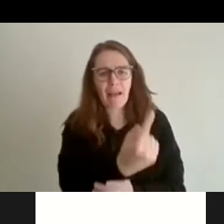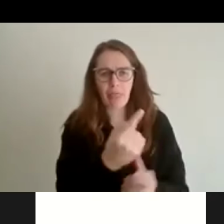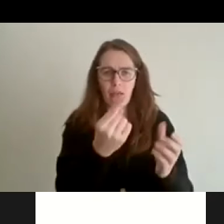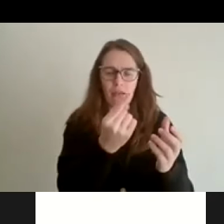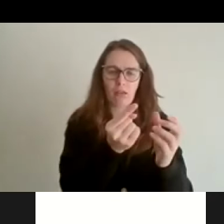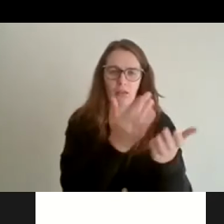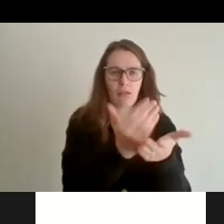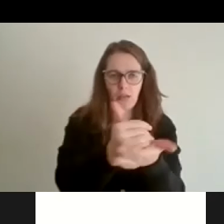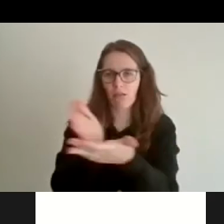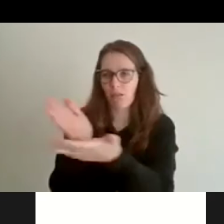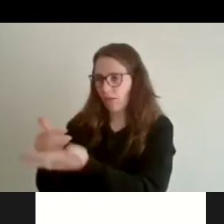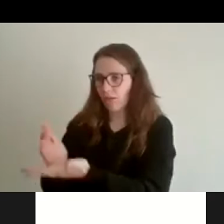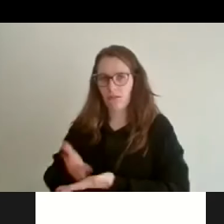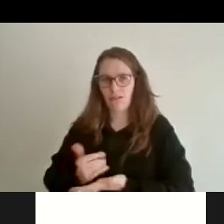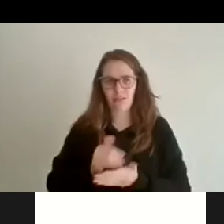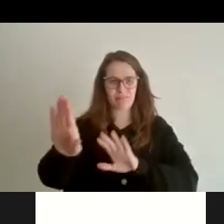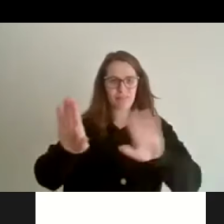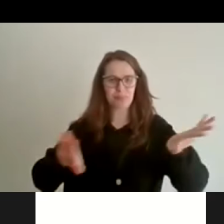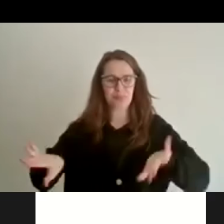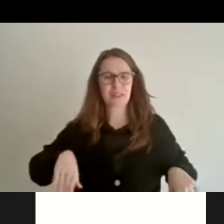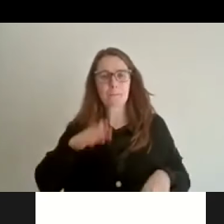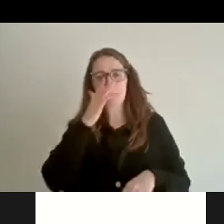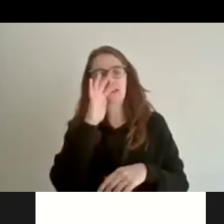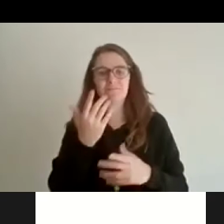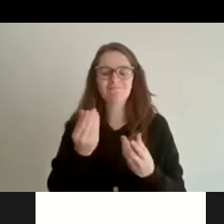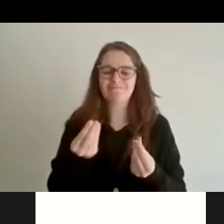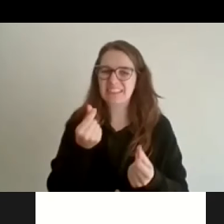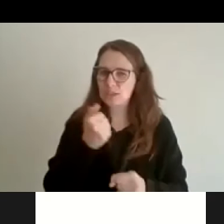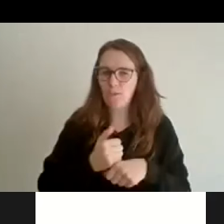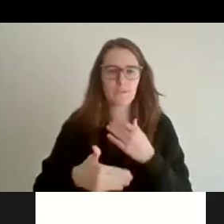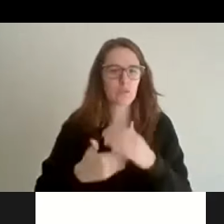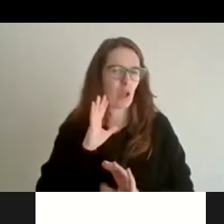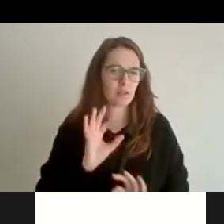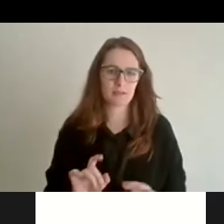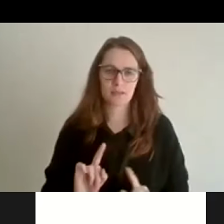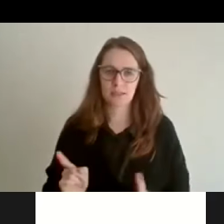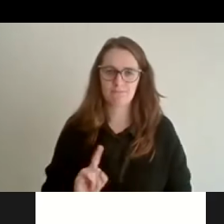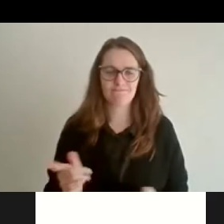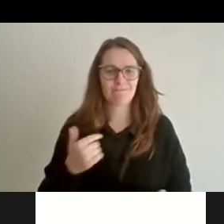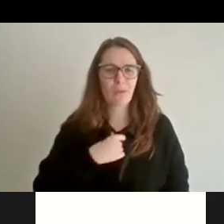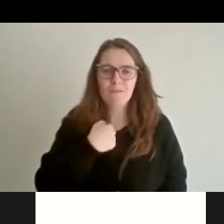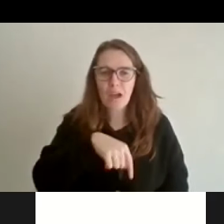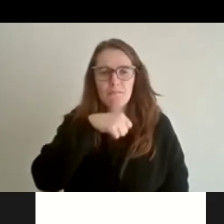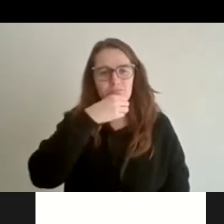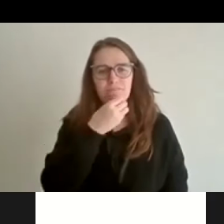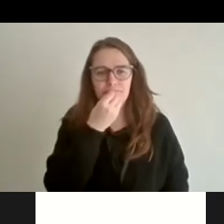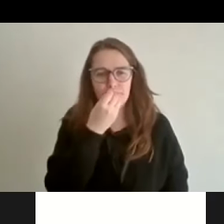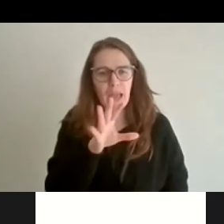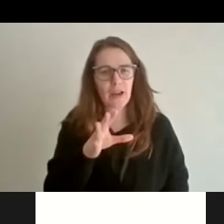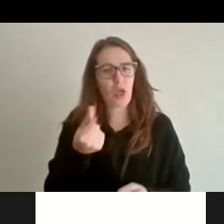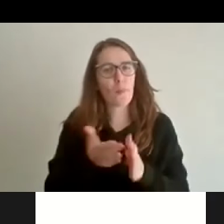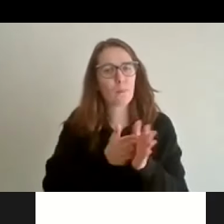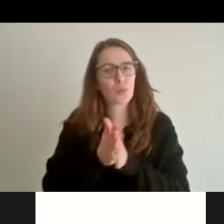it's not working like that, and we would also lose the opportunity to